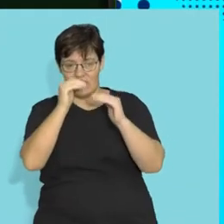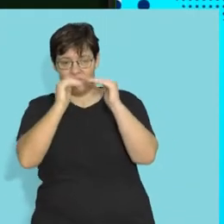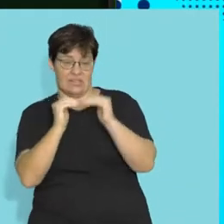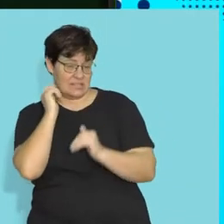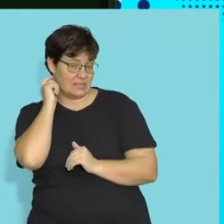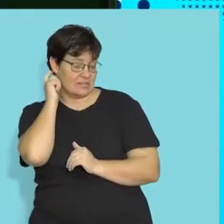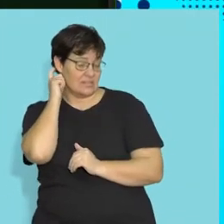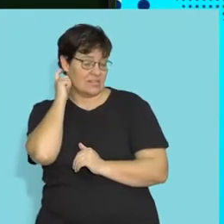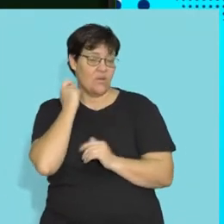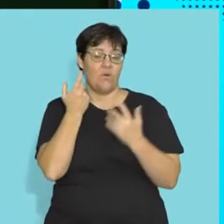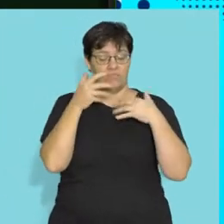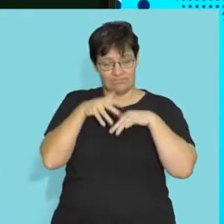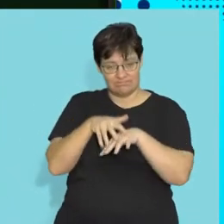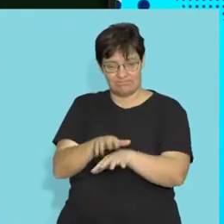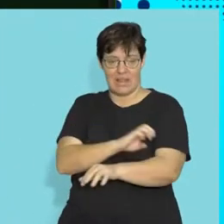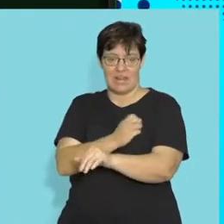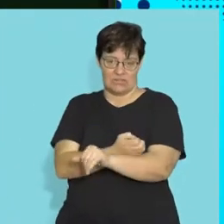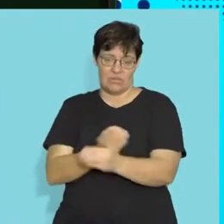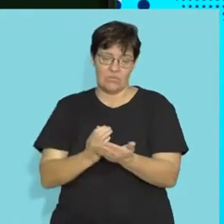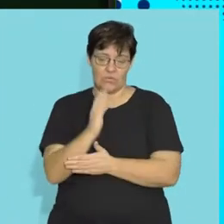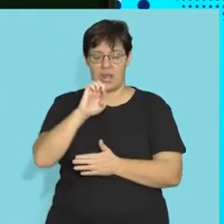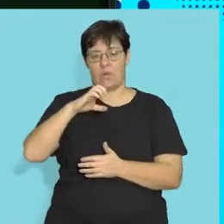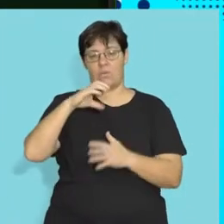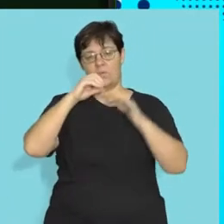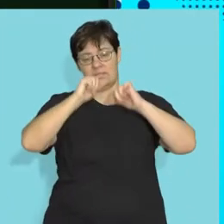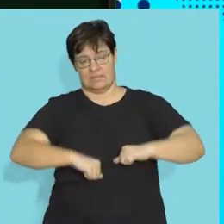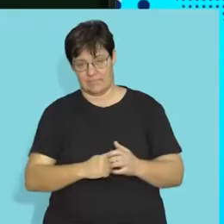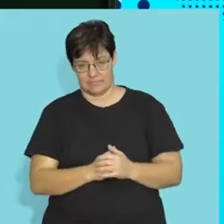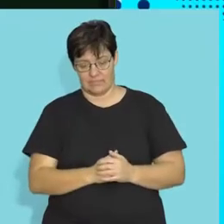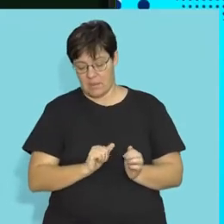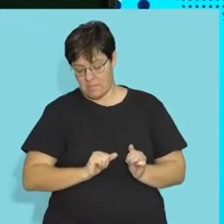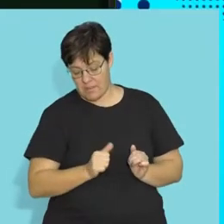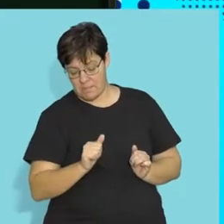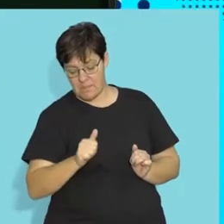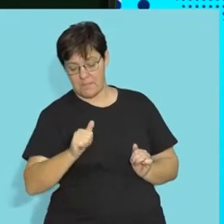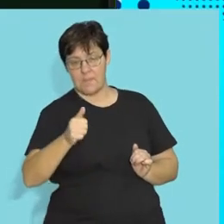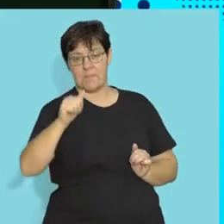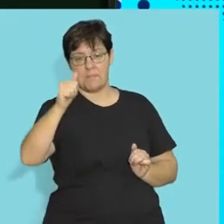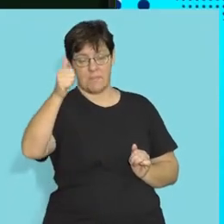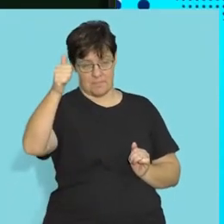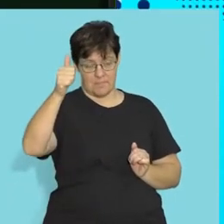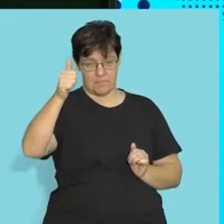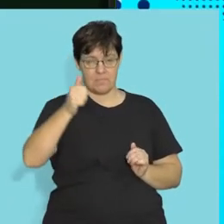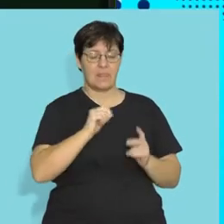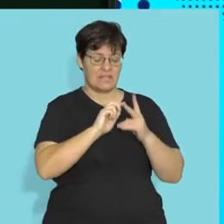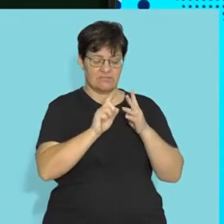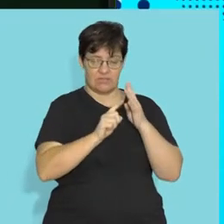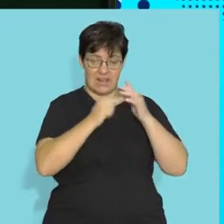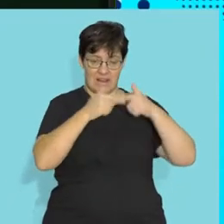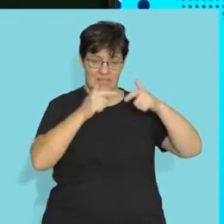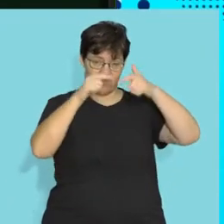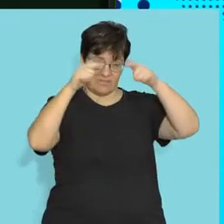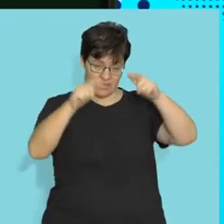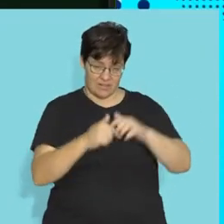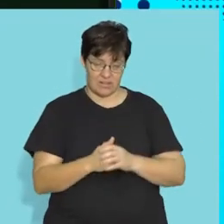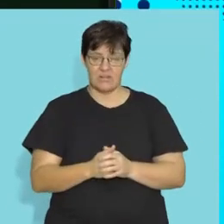about the flow of energy through an ecosystem. And hence, as we move up the complexities of a food chain or the different trophic